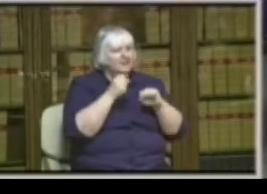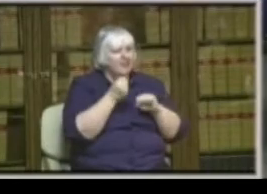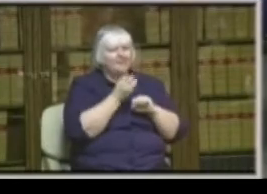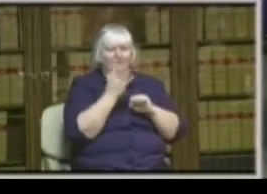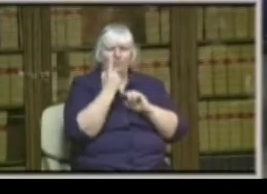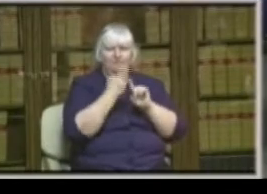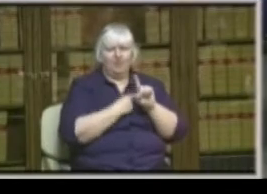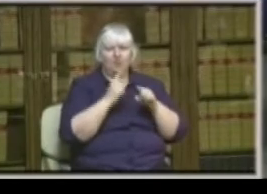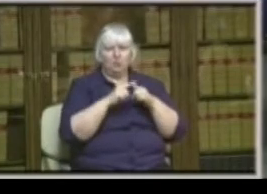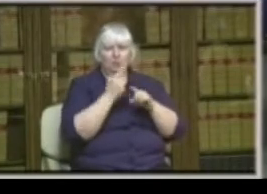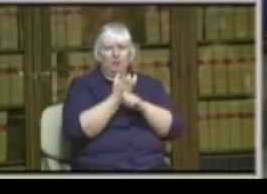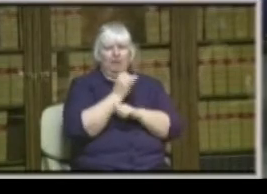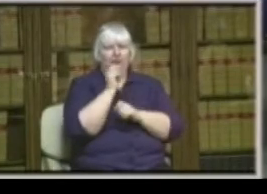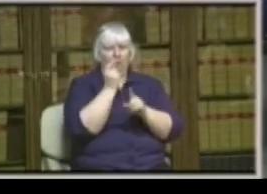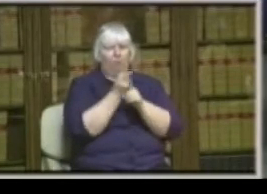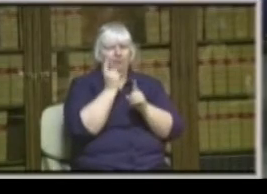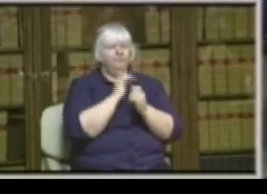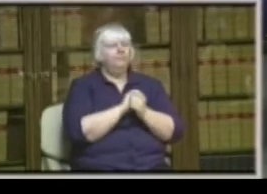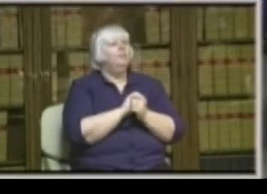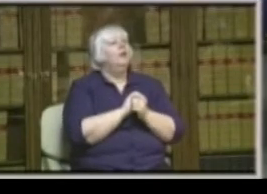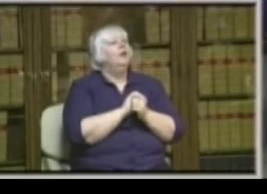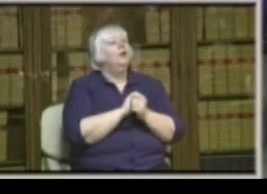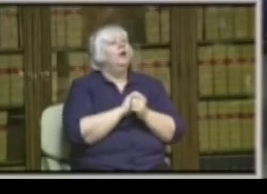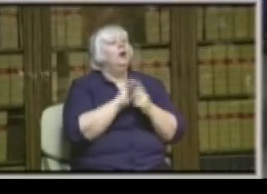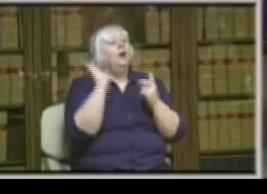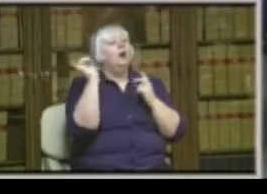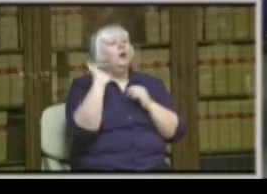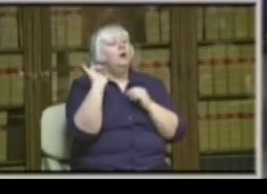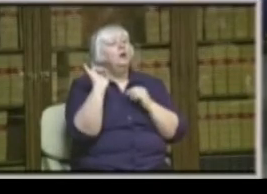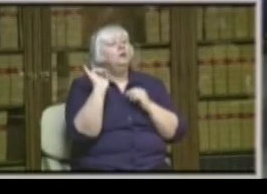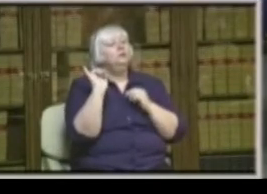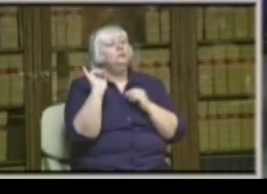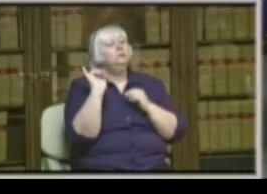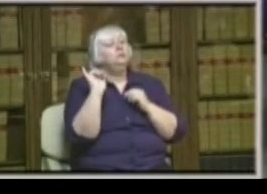this. And then